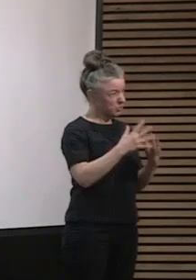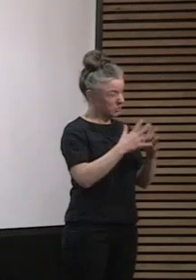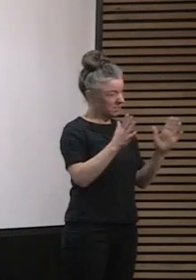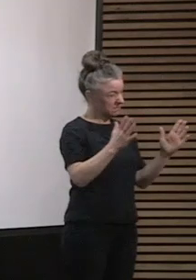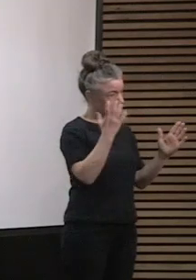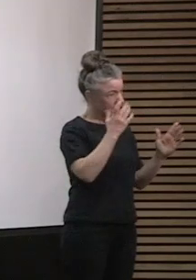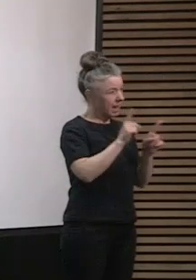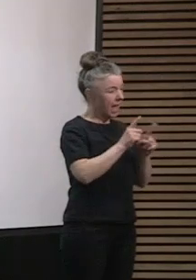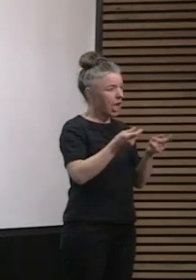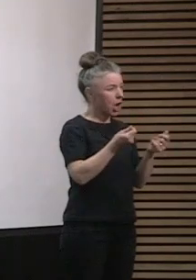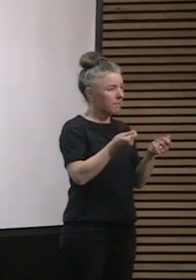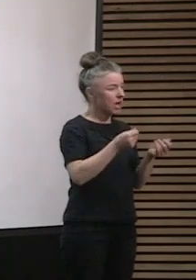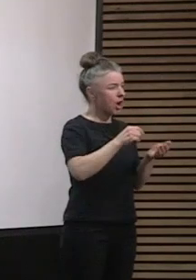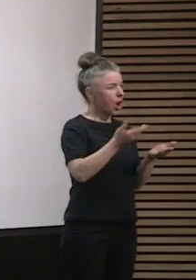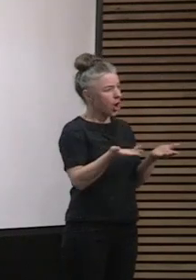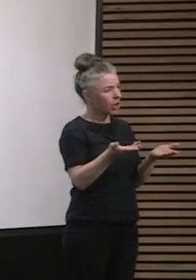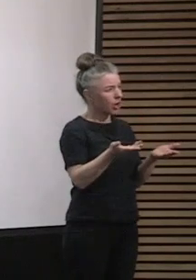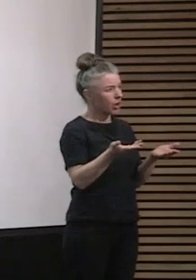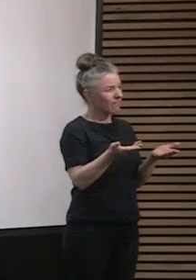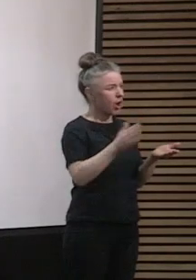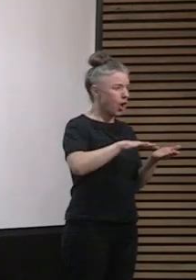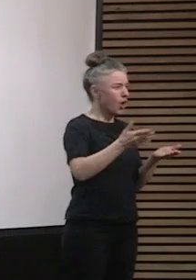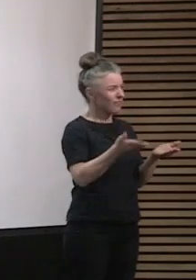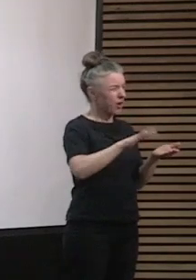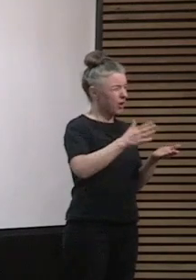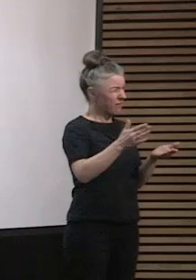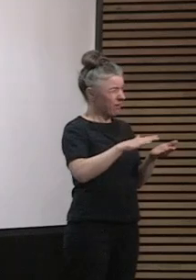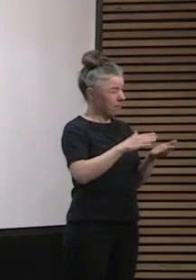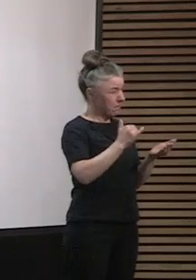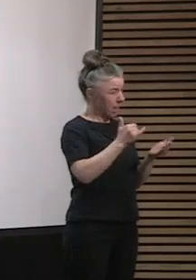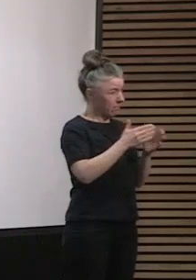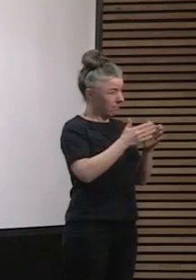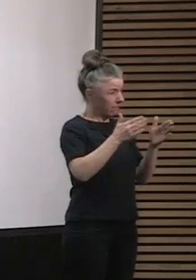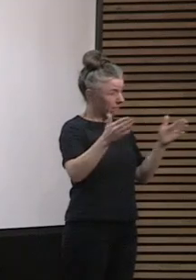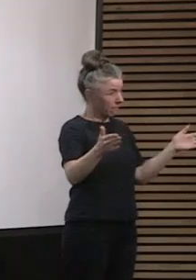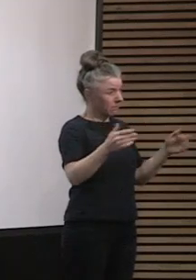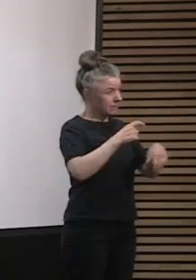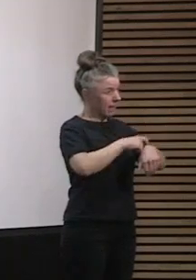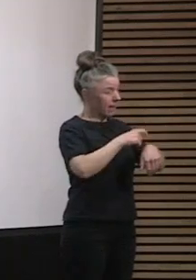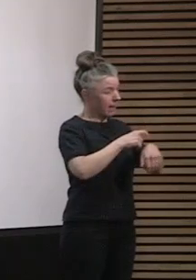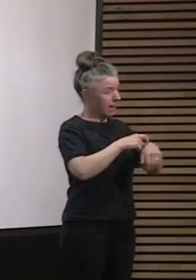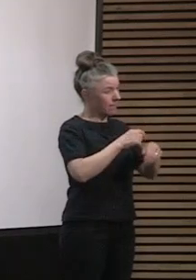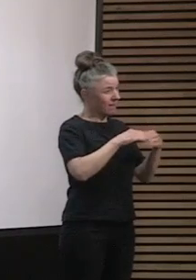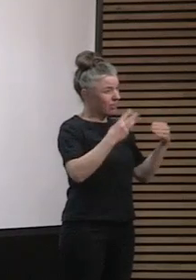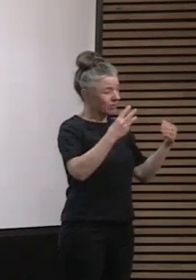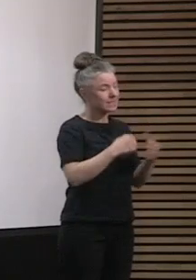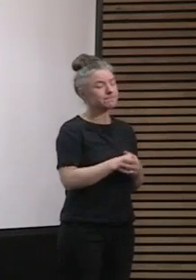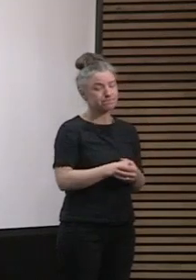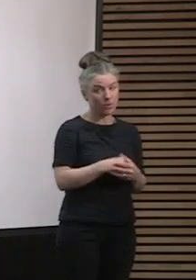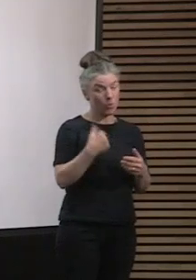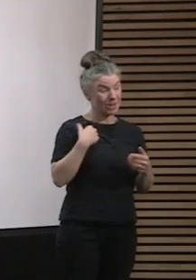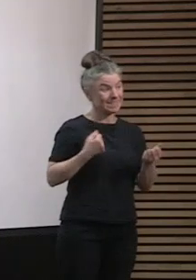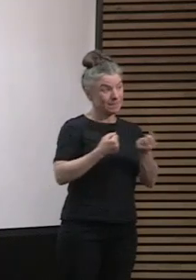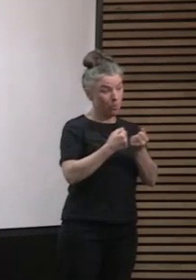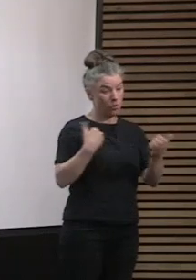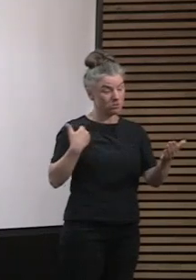know, this will, the economic effects of that are going to last a lot longer than 2 weeks in level three. Yeah, obviously there have been support schemes in place already, so people